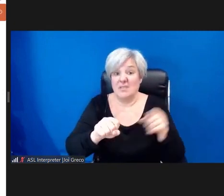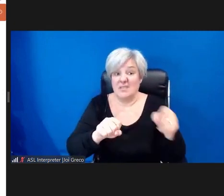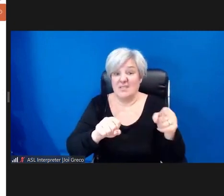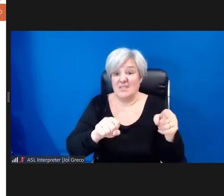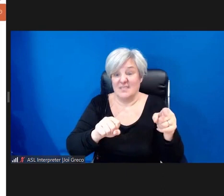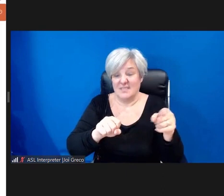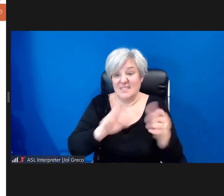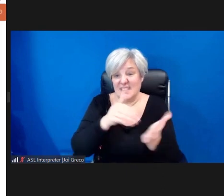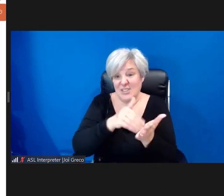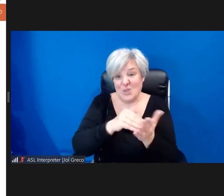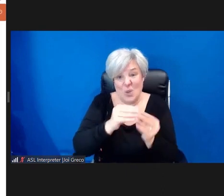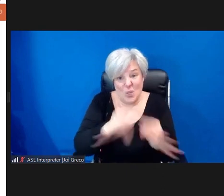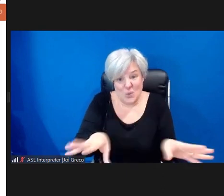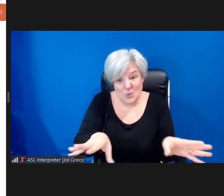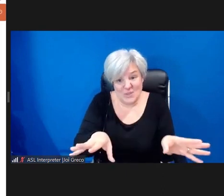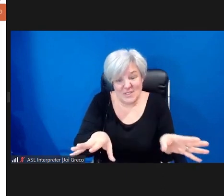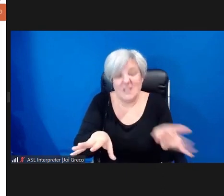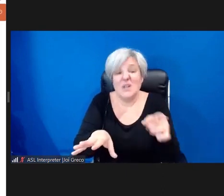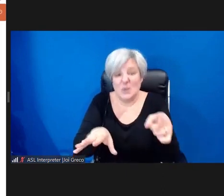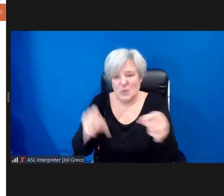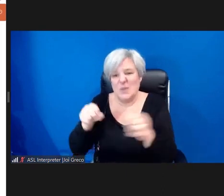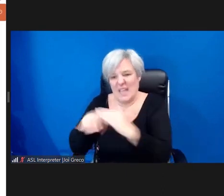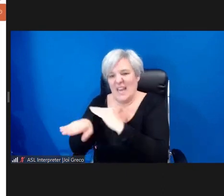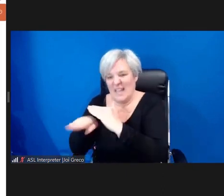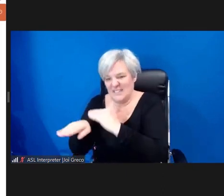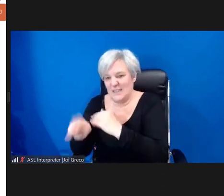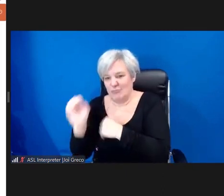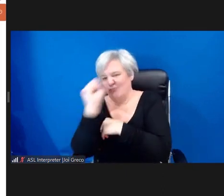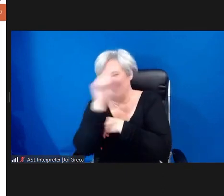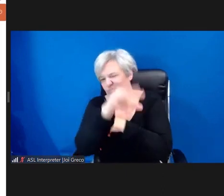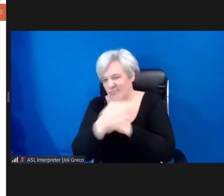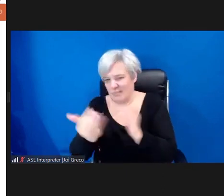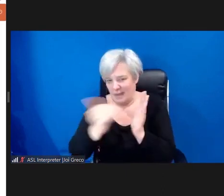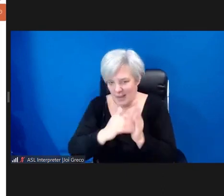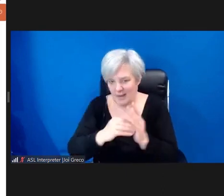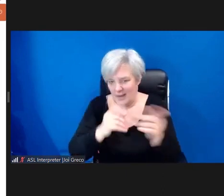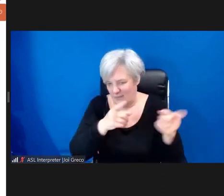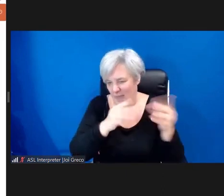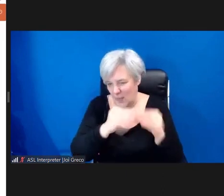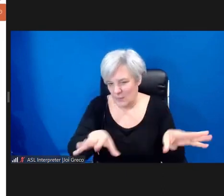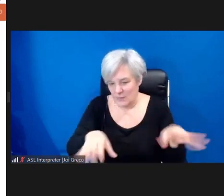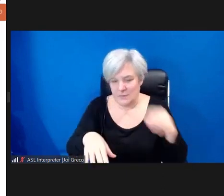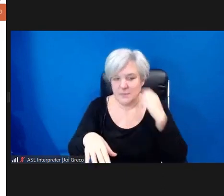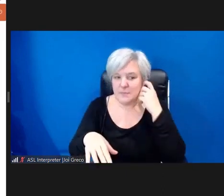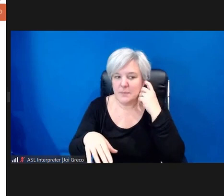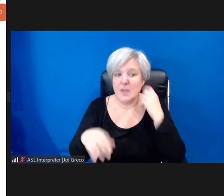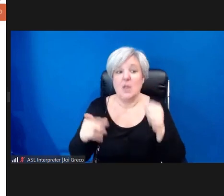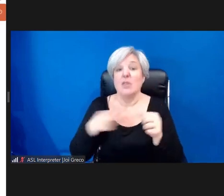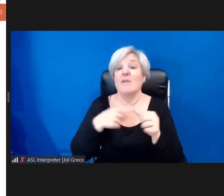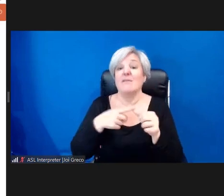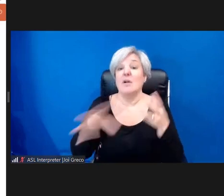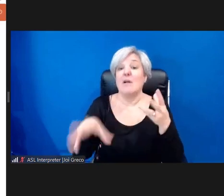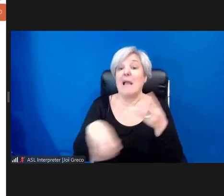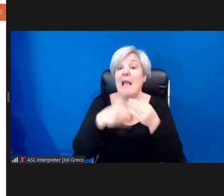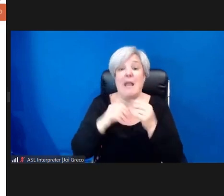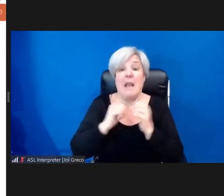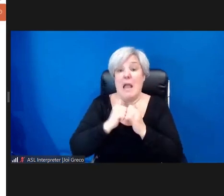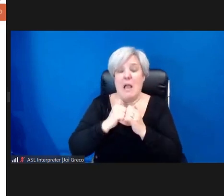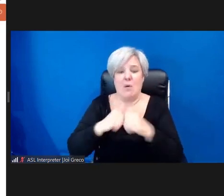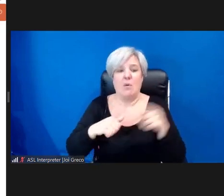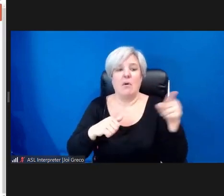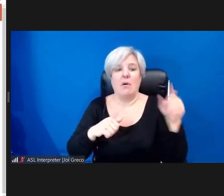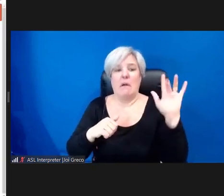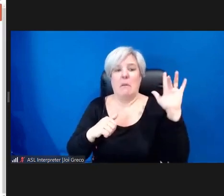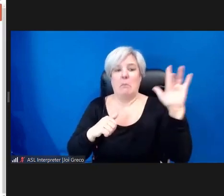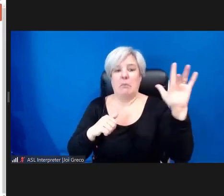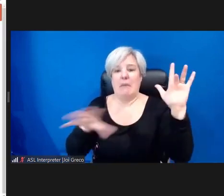their account information, you can access this and resend it to them. The first step to adding a new facility is to click on